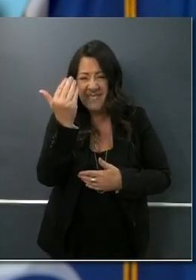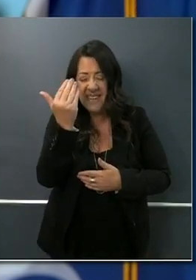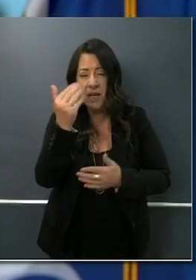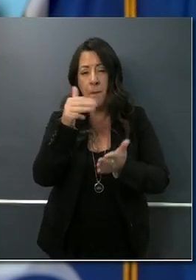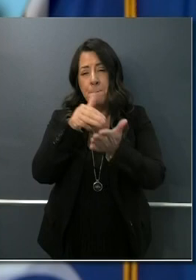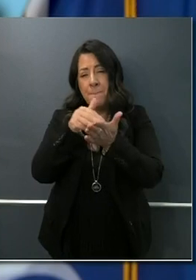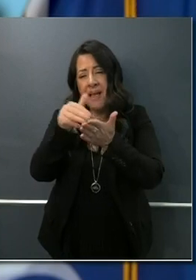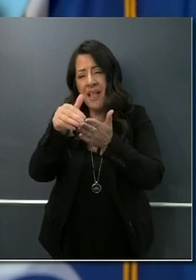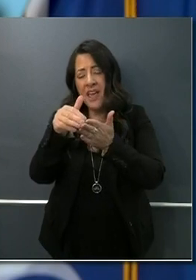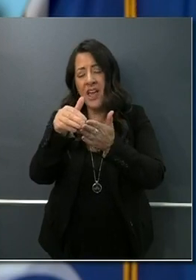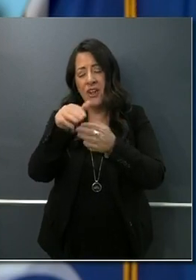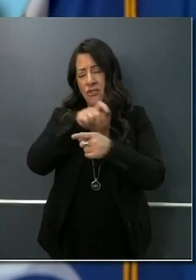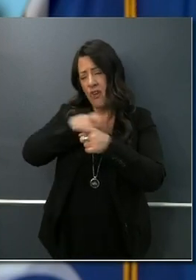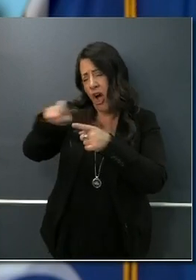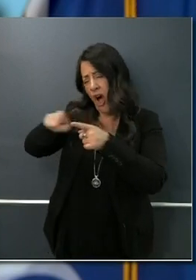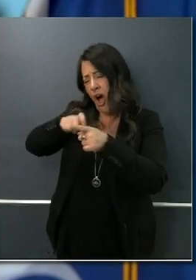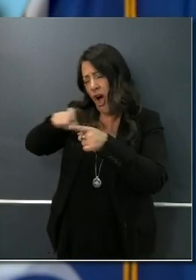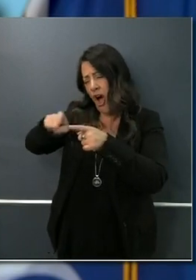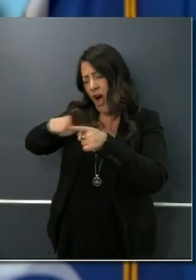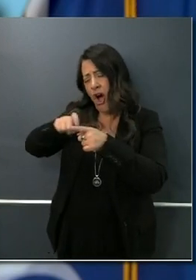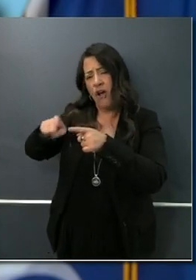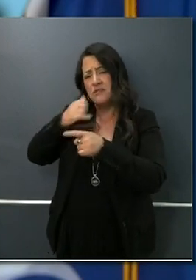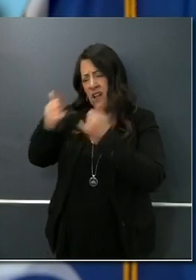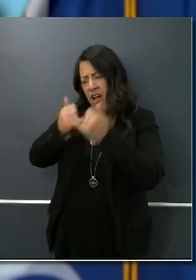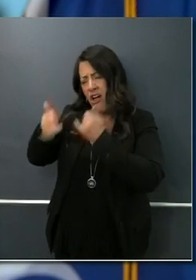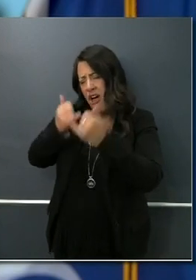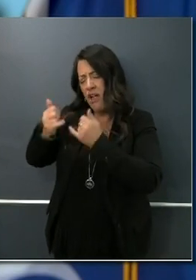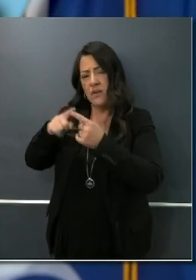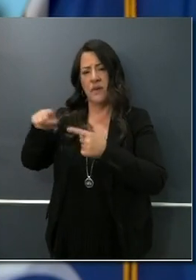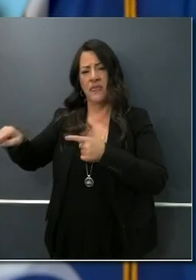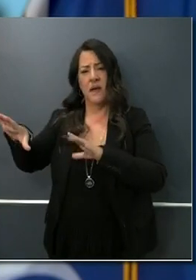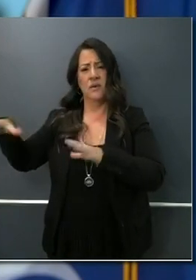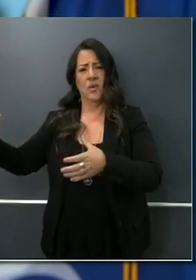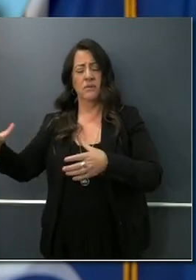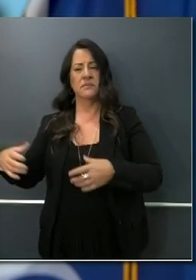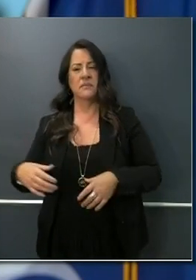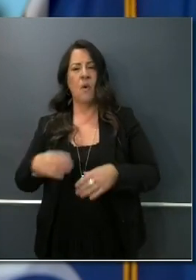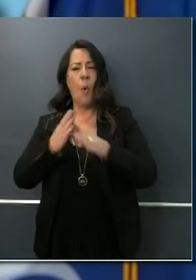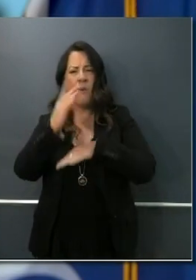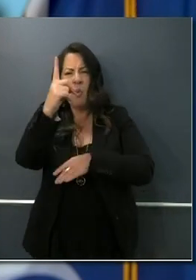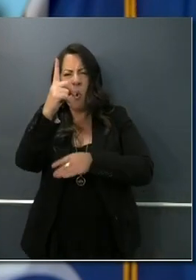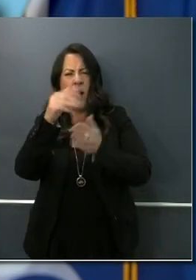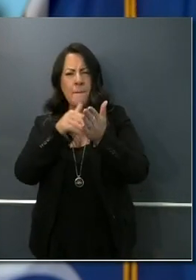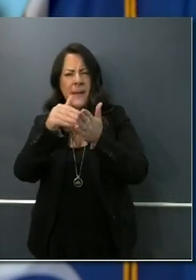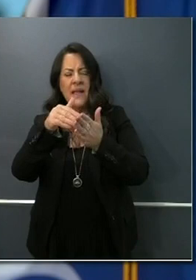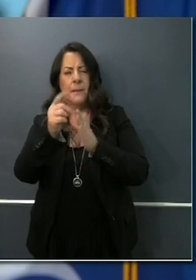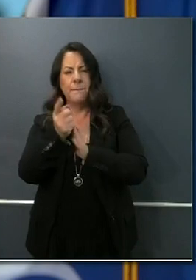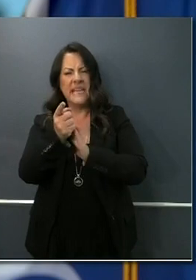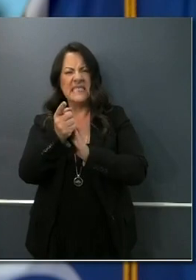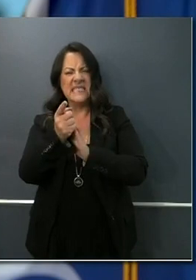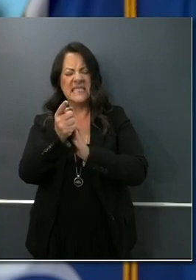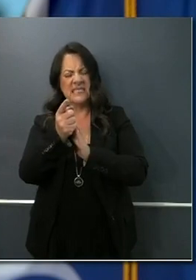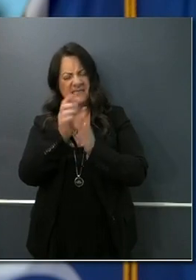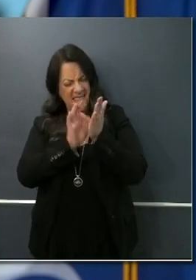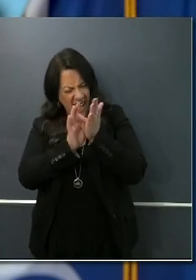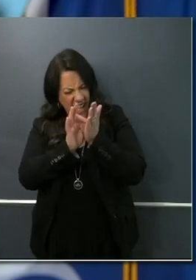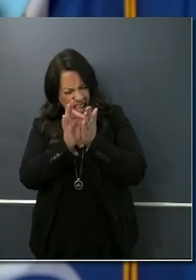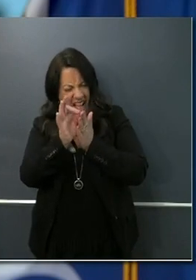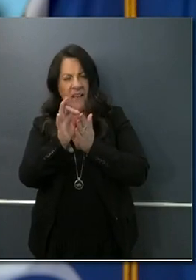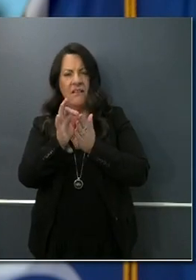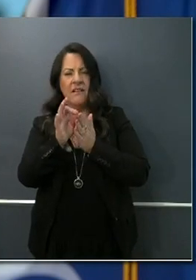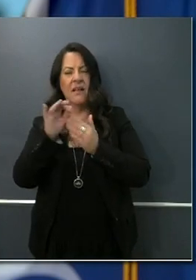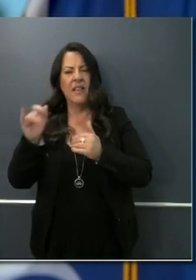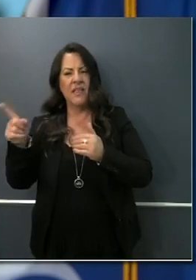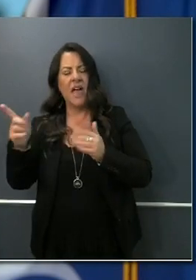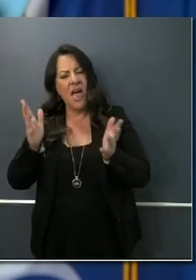calls came in to that call center, 15 million. And over 1 million minutes were spent, 1 million minutes with a